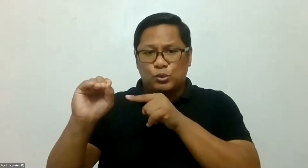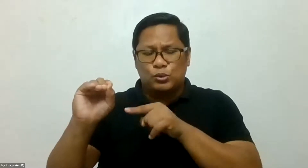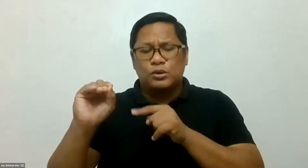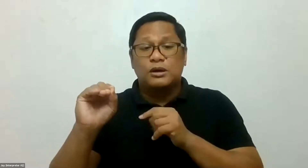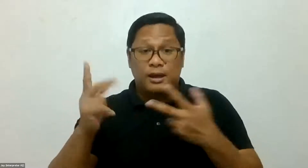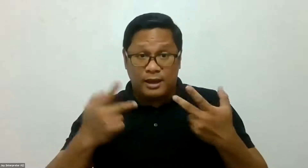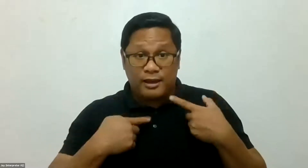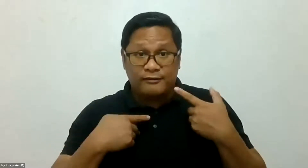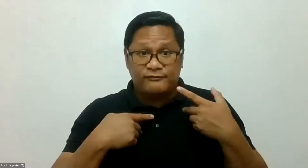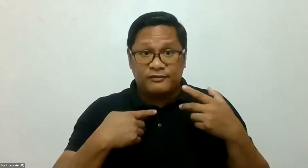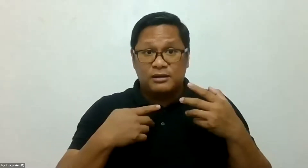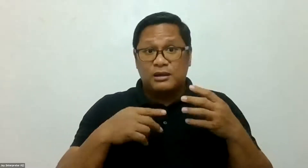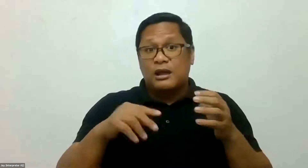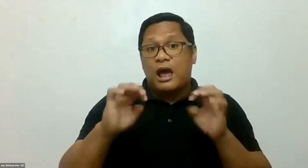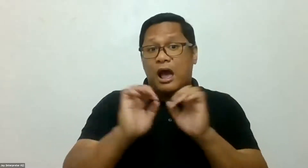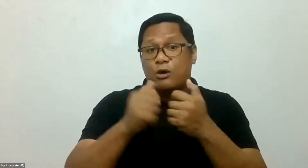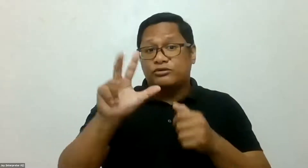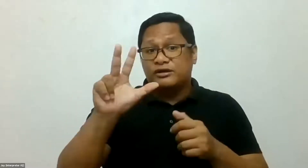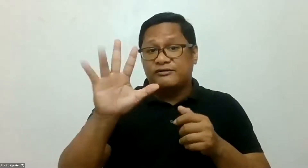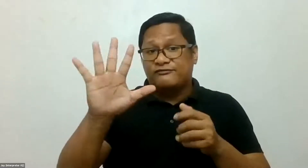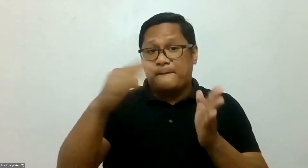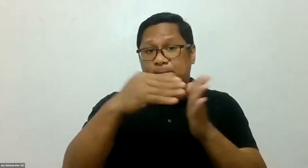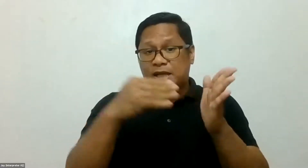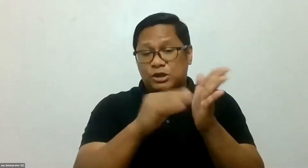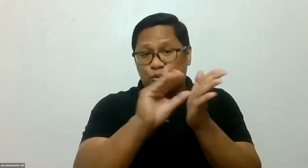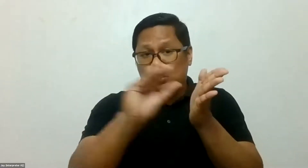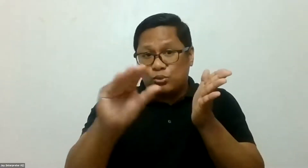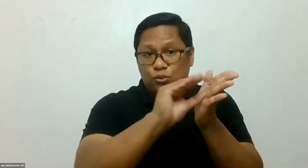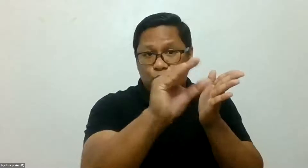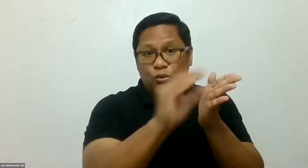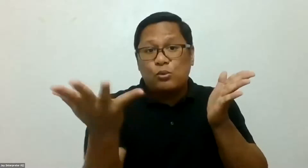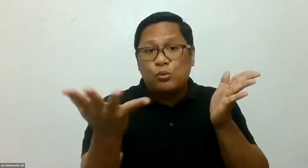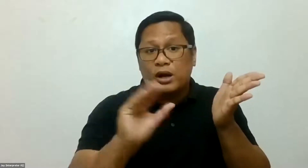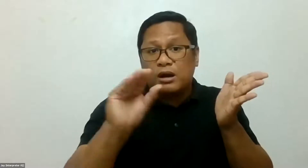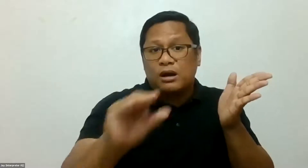a breakdown on how this 35 billion will be allocated.